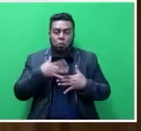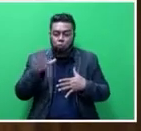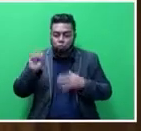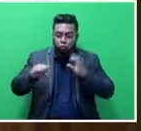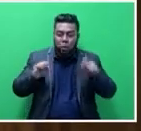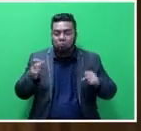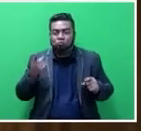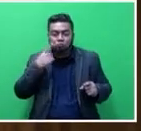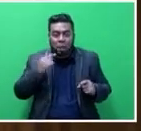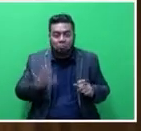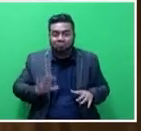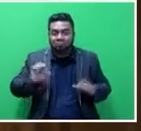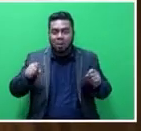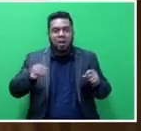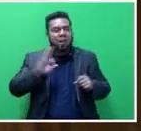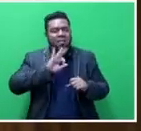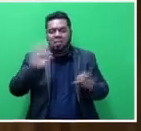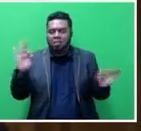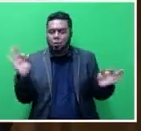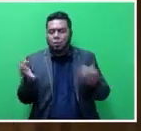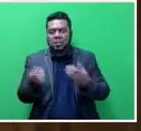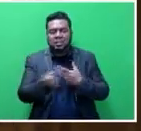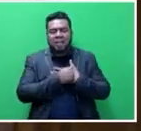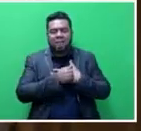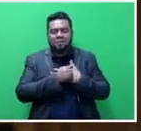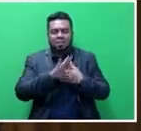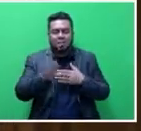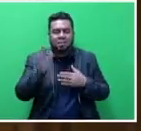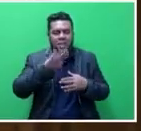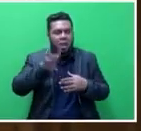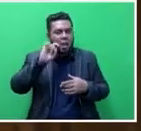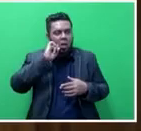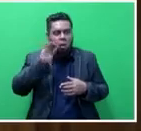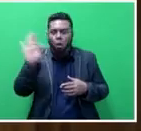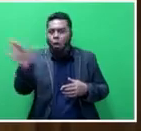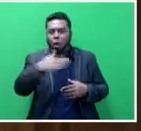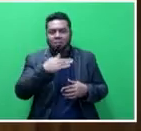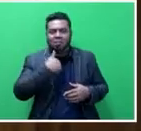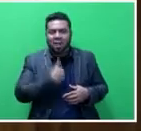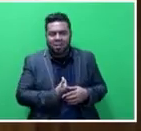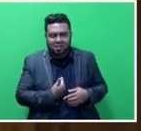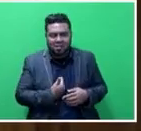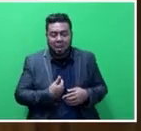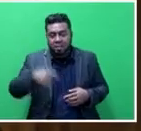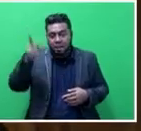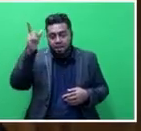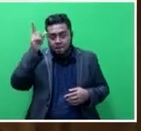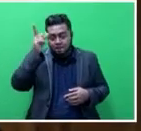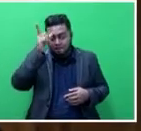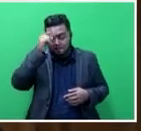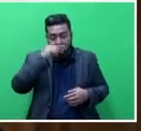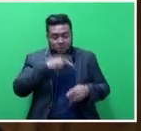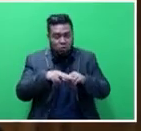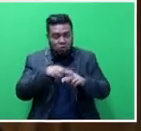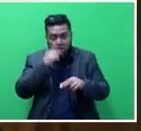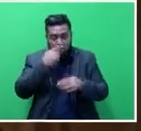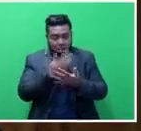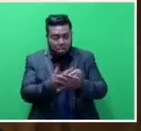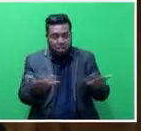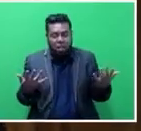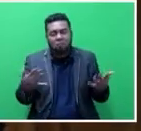no doubt nothing will save them now. They are all tired, and the Fijian people are tired of